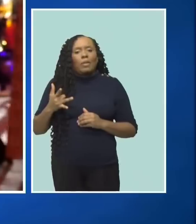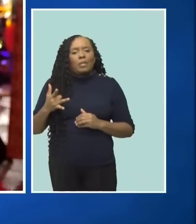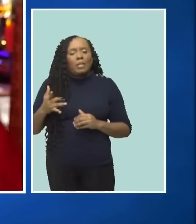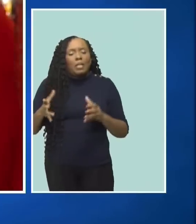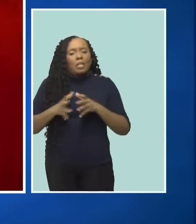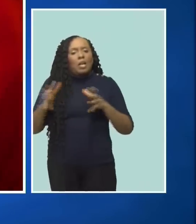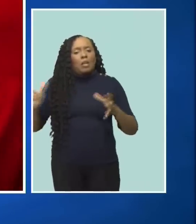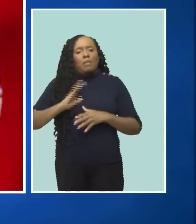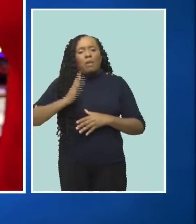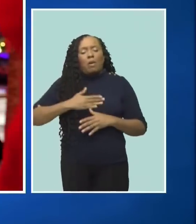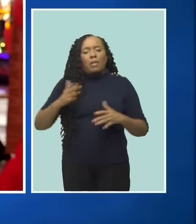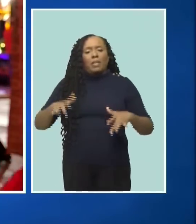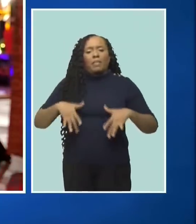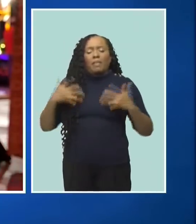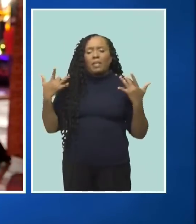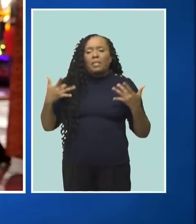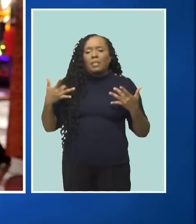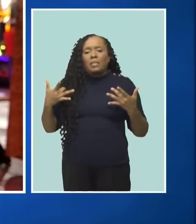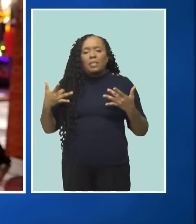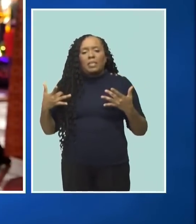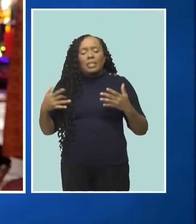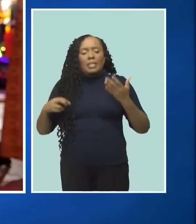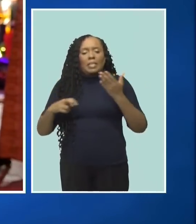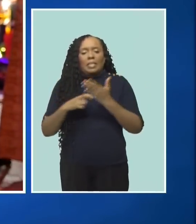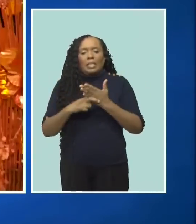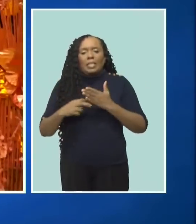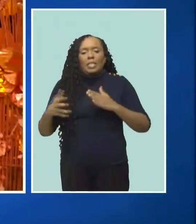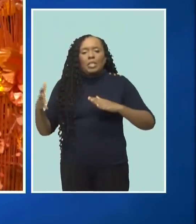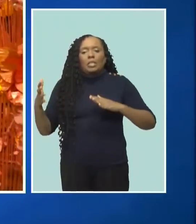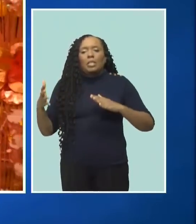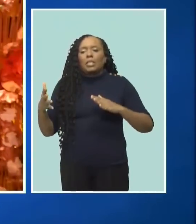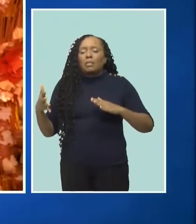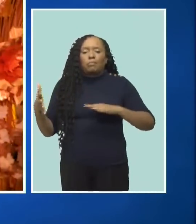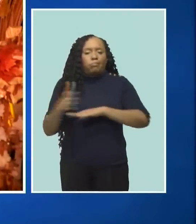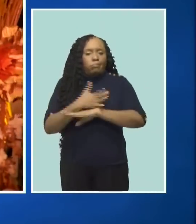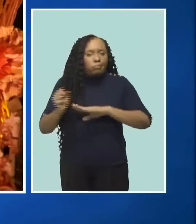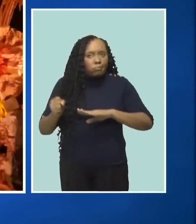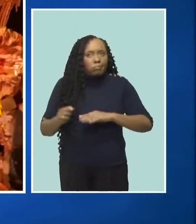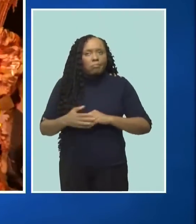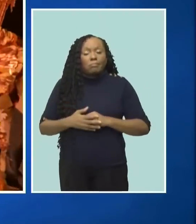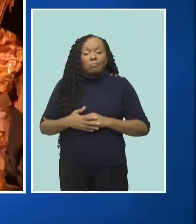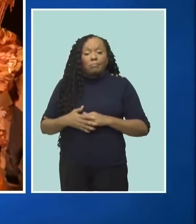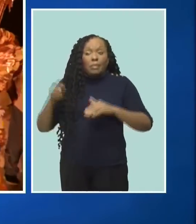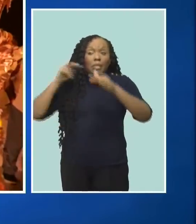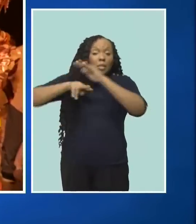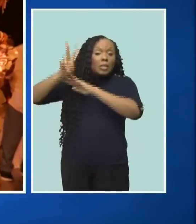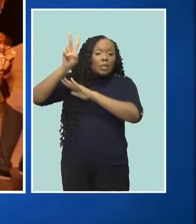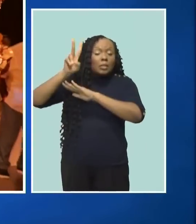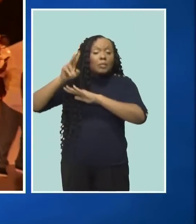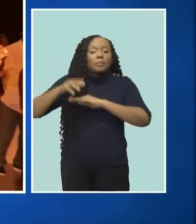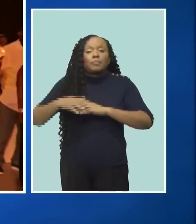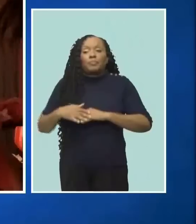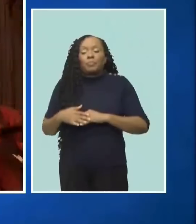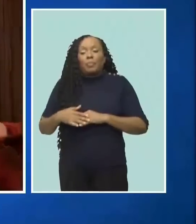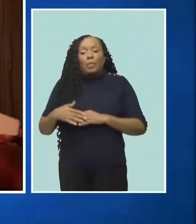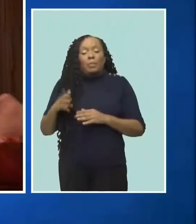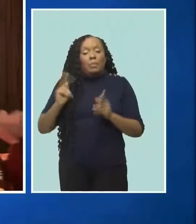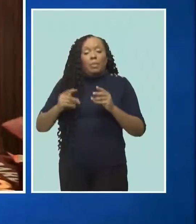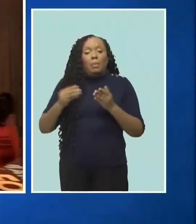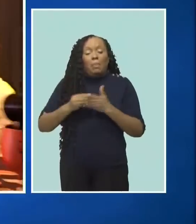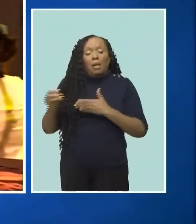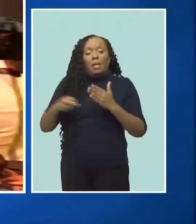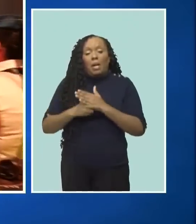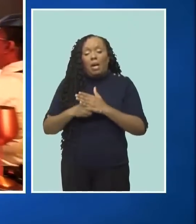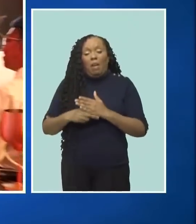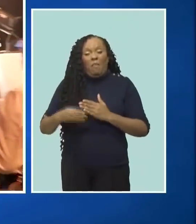out at least 4 weeks before the festival. Looking forward, Ms. Thomas says selling out 4 weeks before this year's